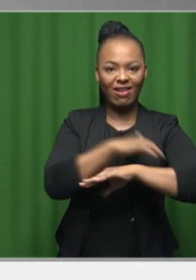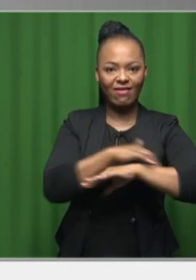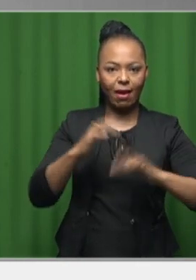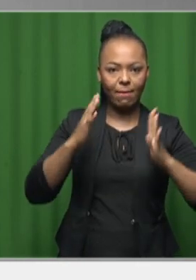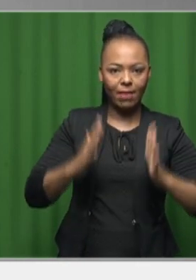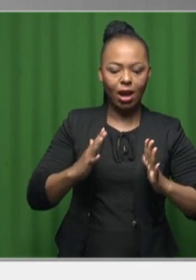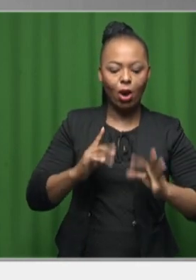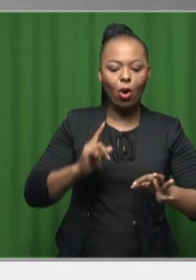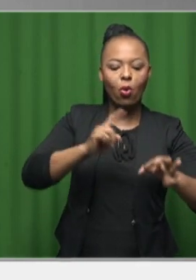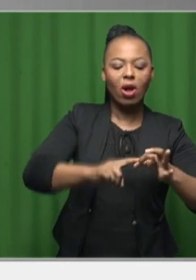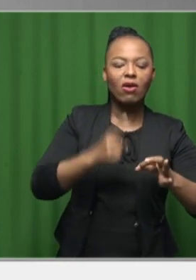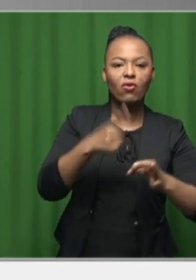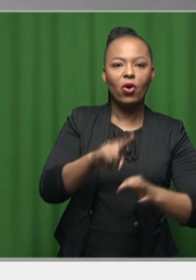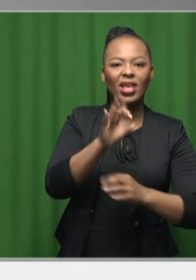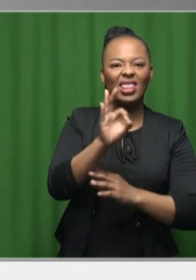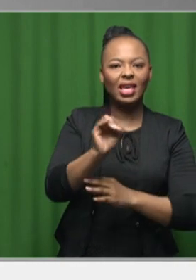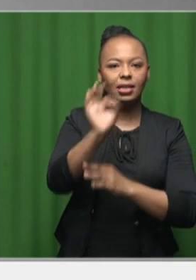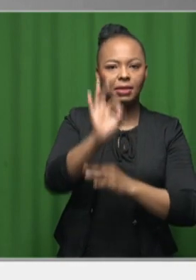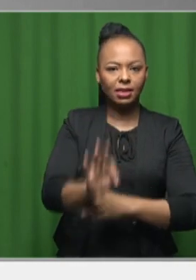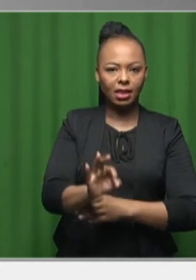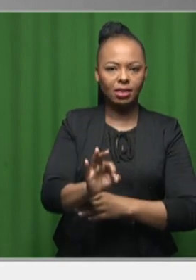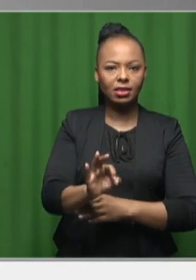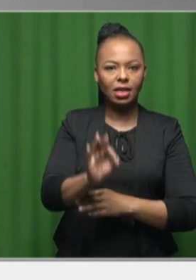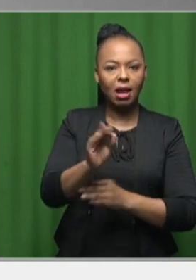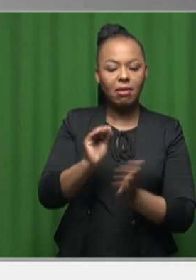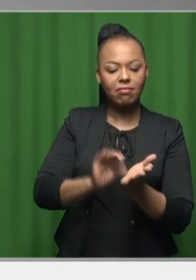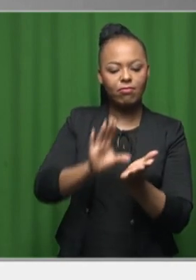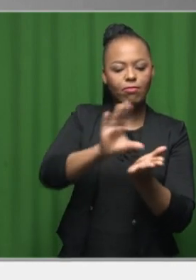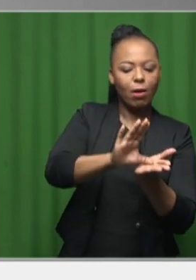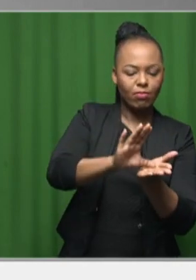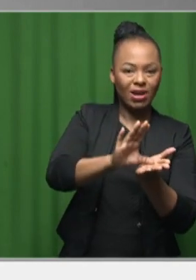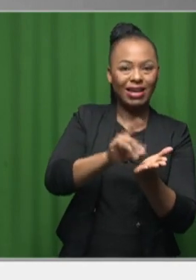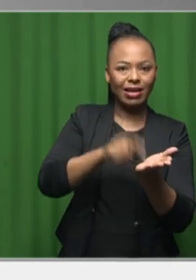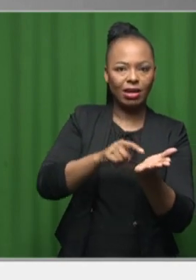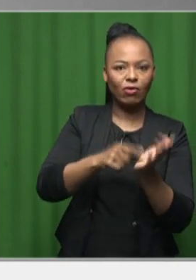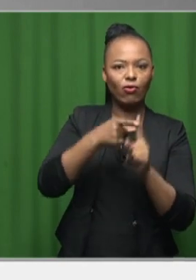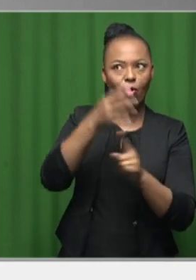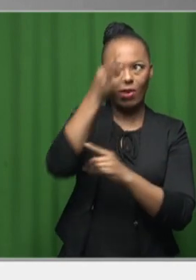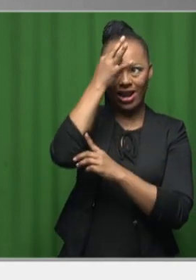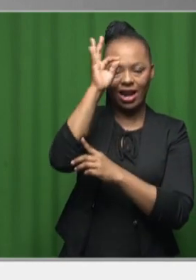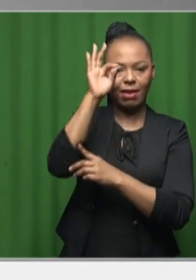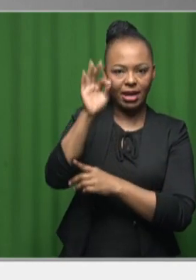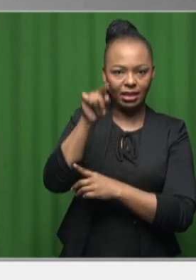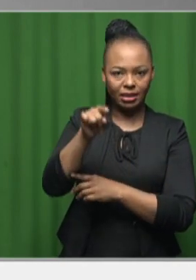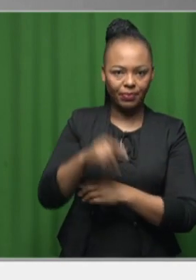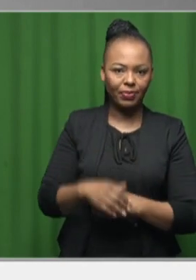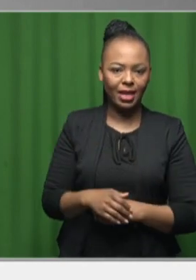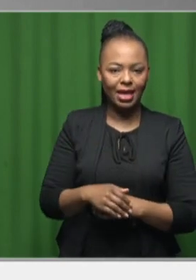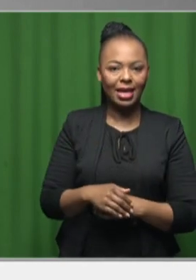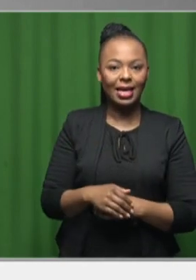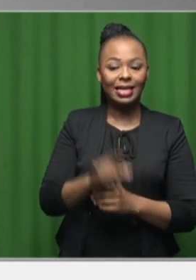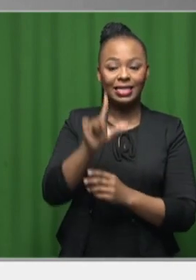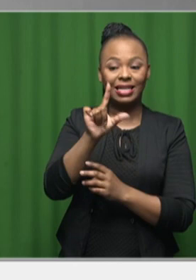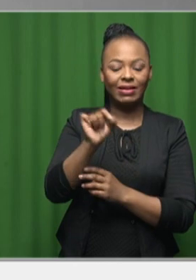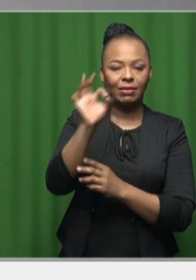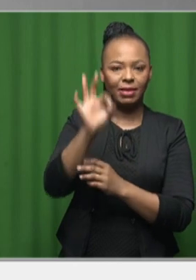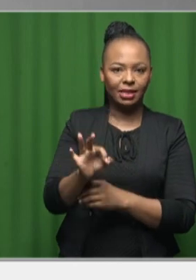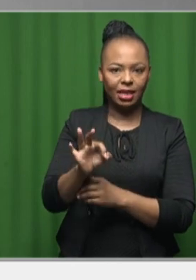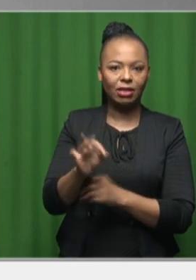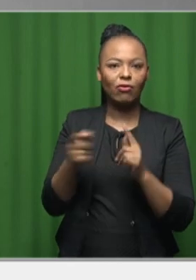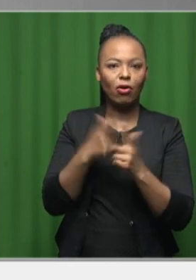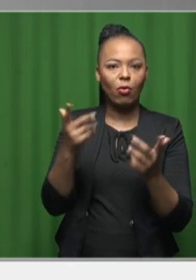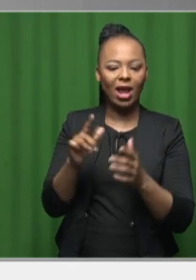a 30% grant from government, and that would be supplemented by a 70% loan from the land bank.